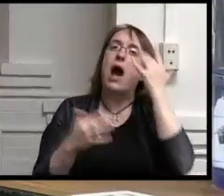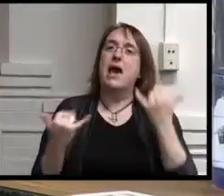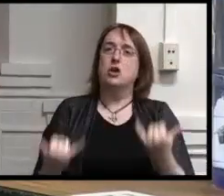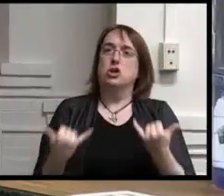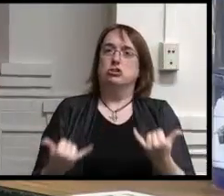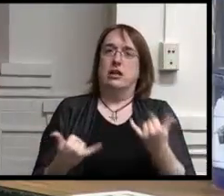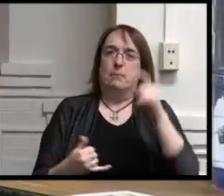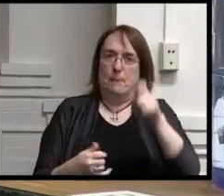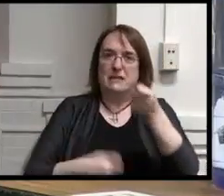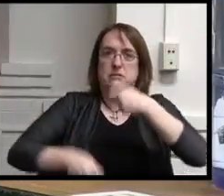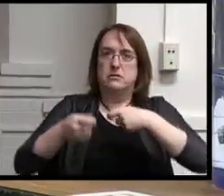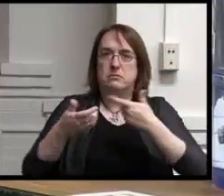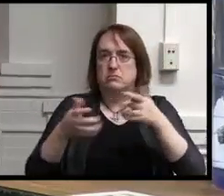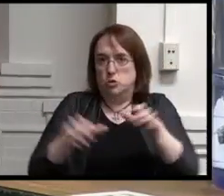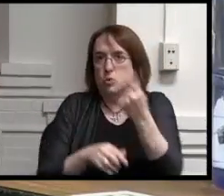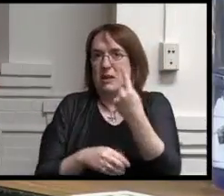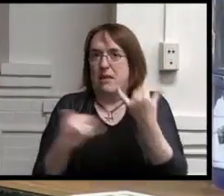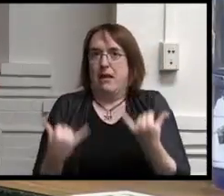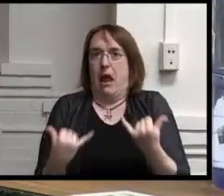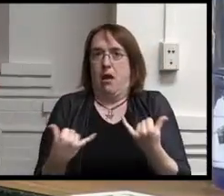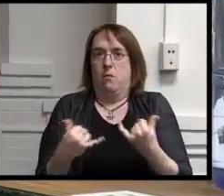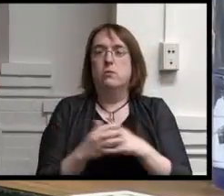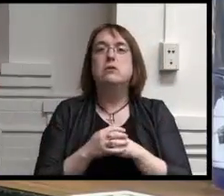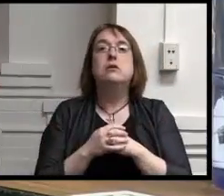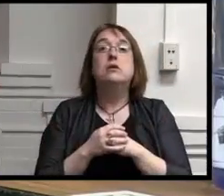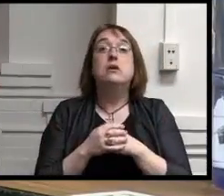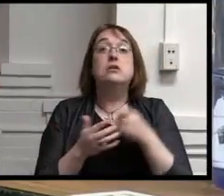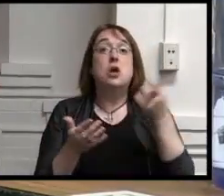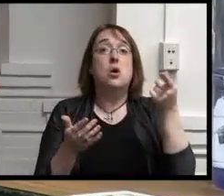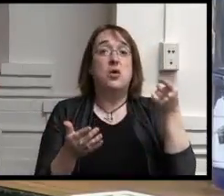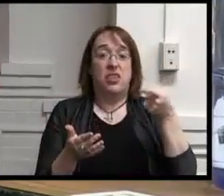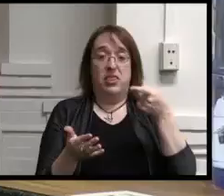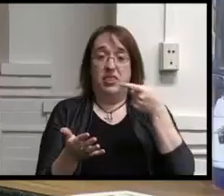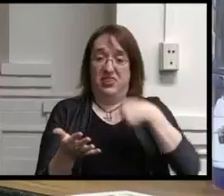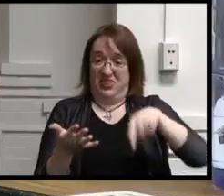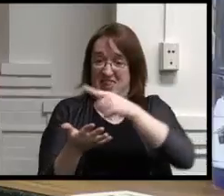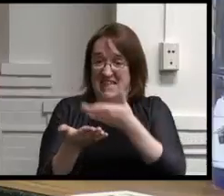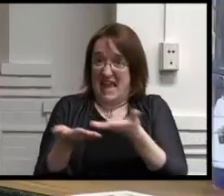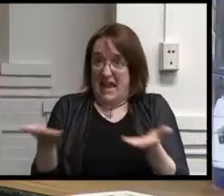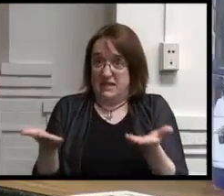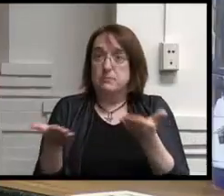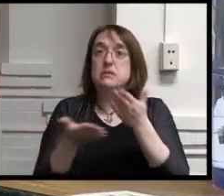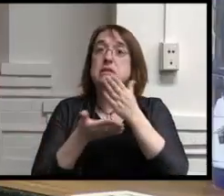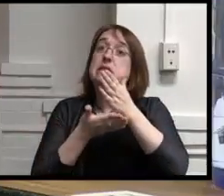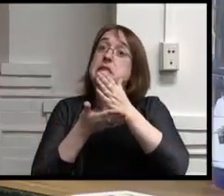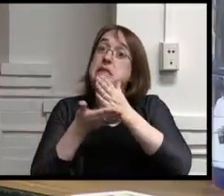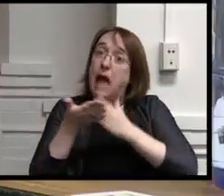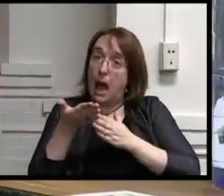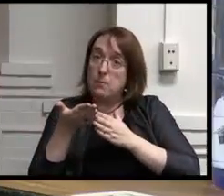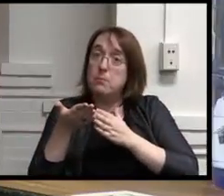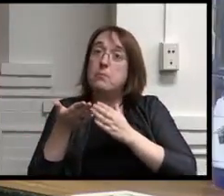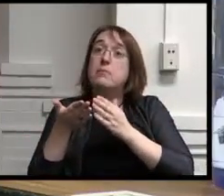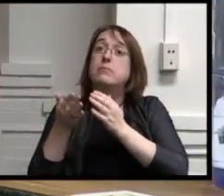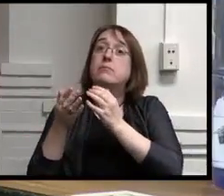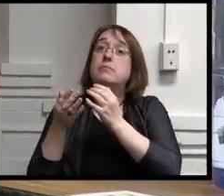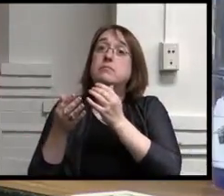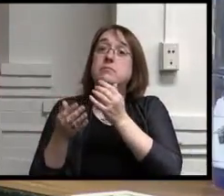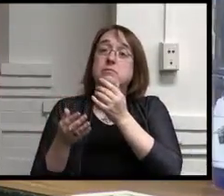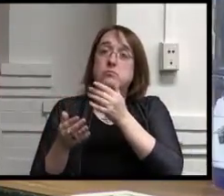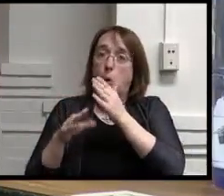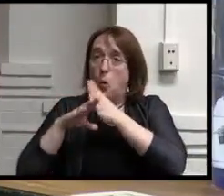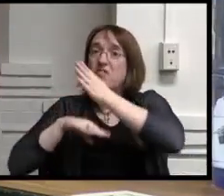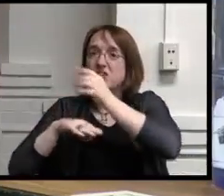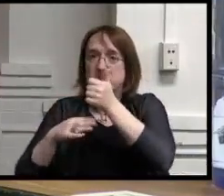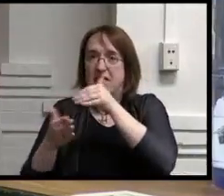it, right? So what you have in front of you tonight is a collection of items, some of which individually are over $10,000, but